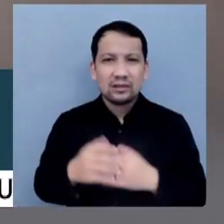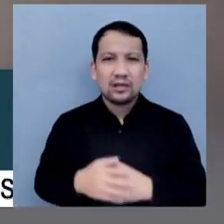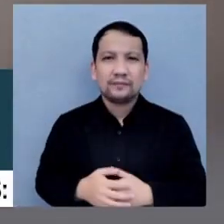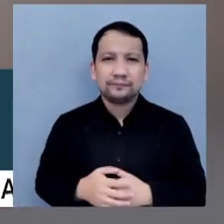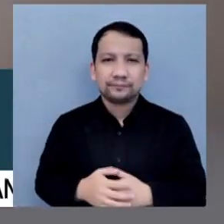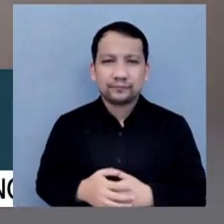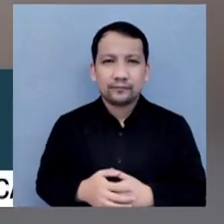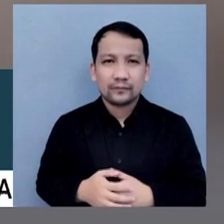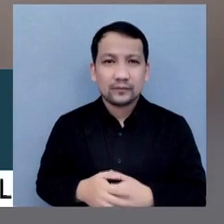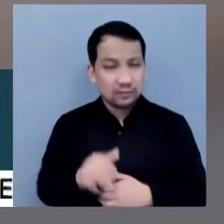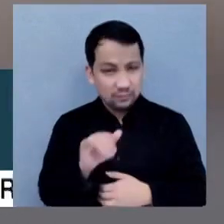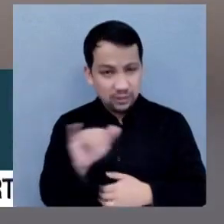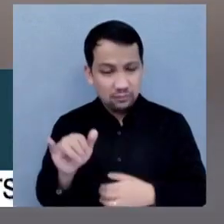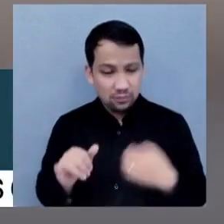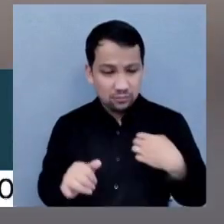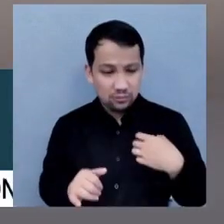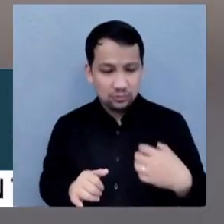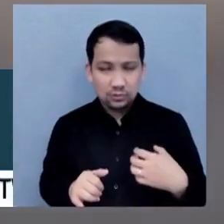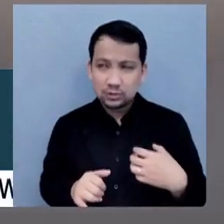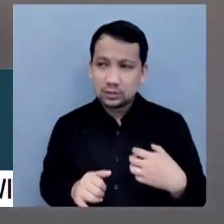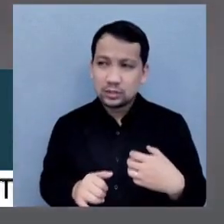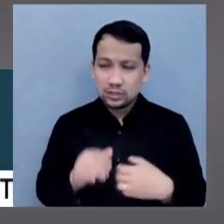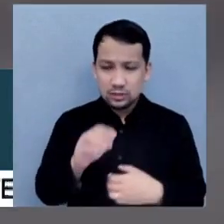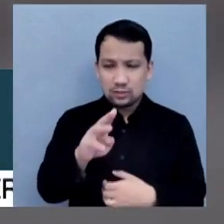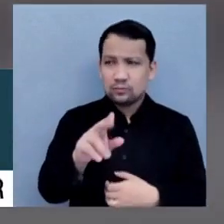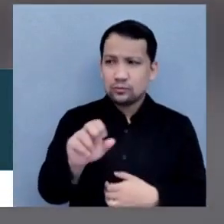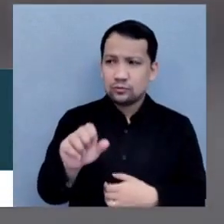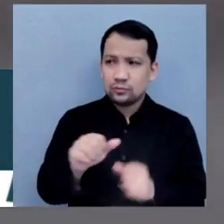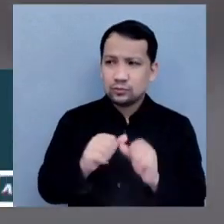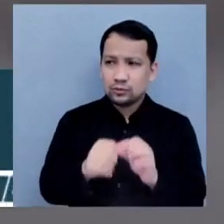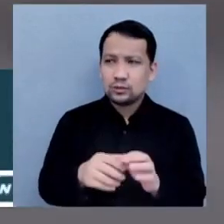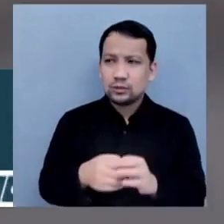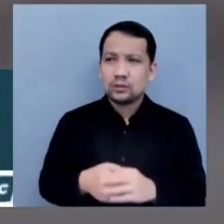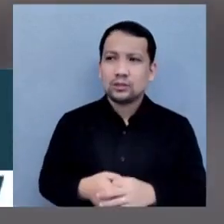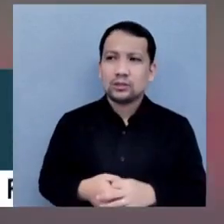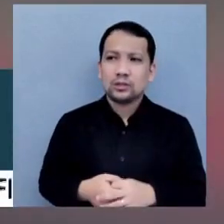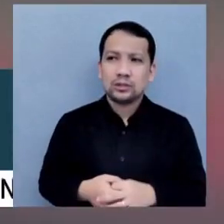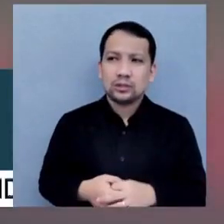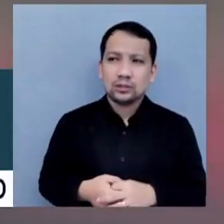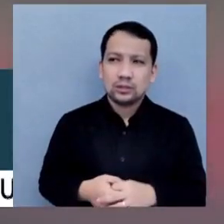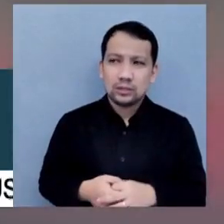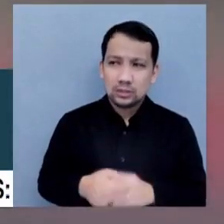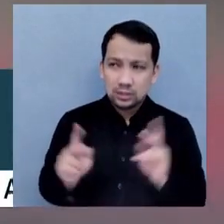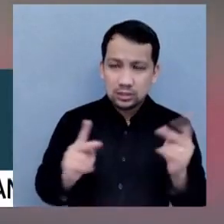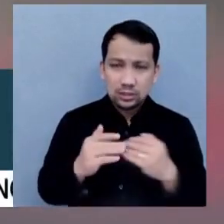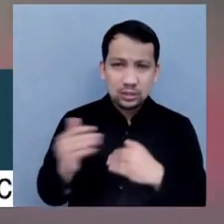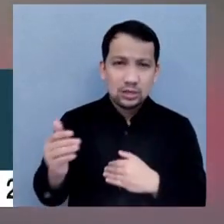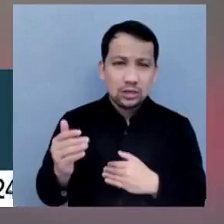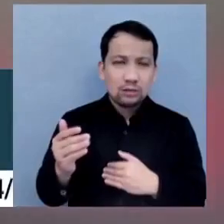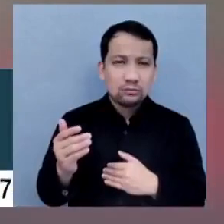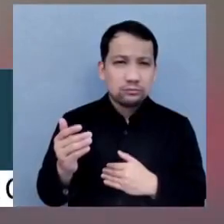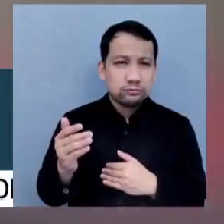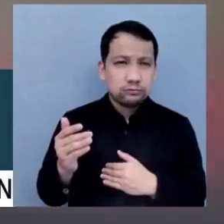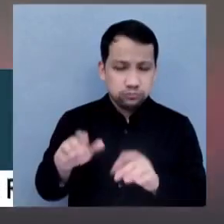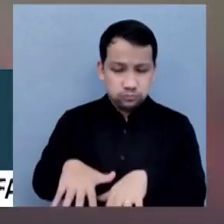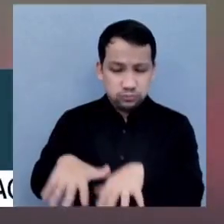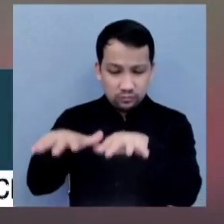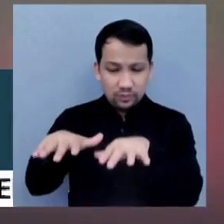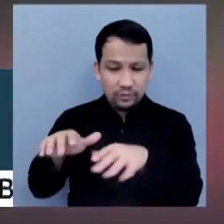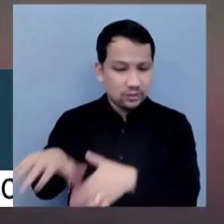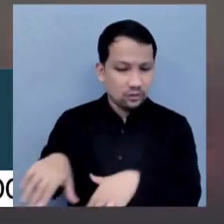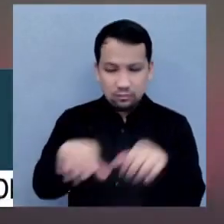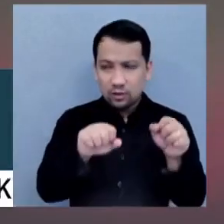as I said, the police in Bumbon, Camarines Sur, ask the residents who live in flooded areas to evacuate